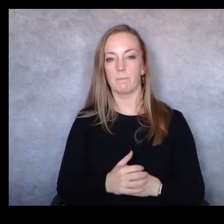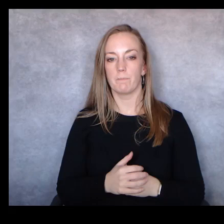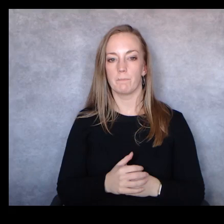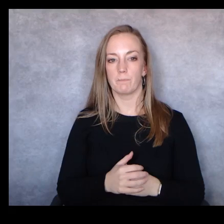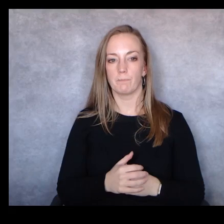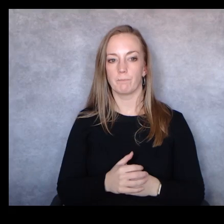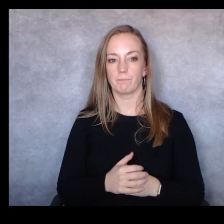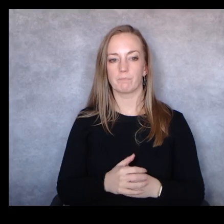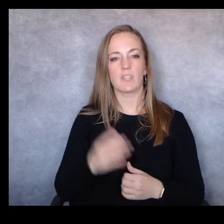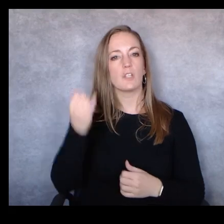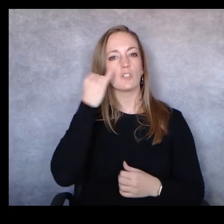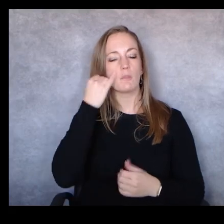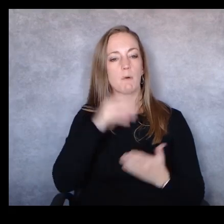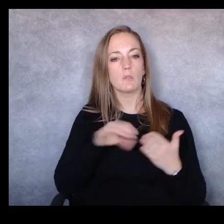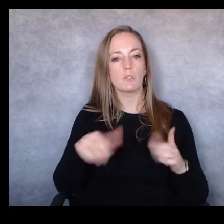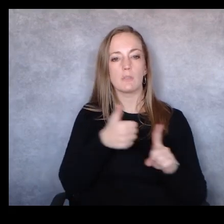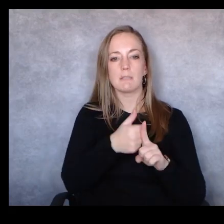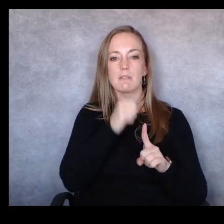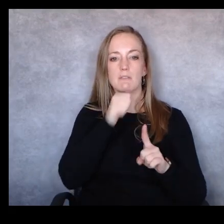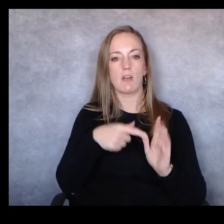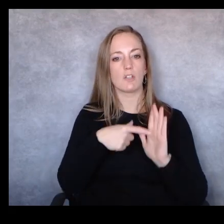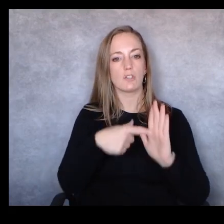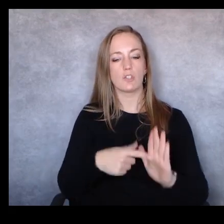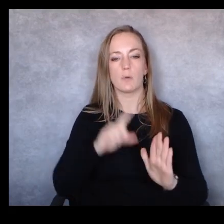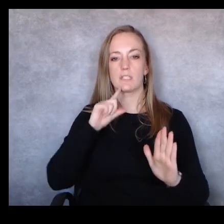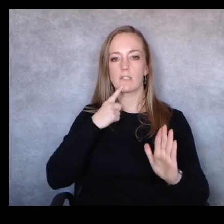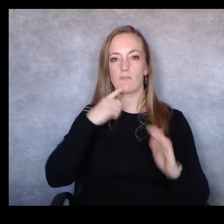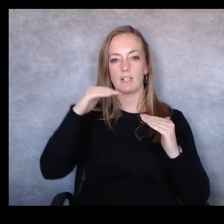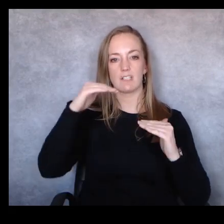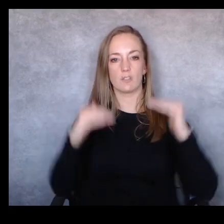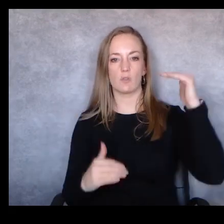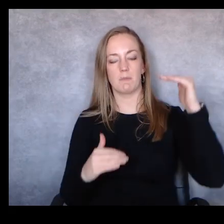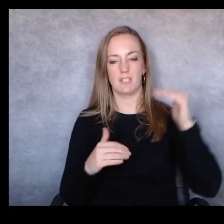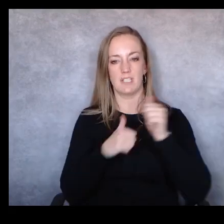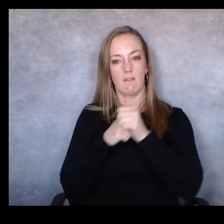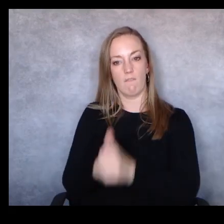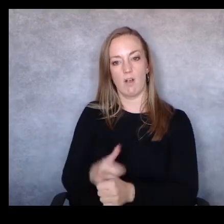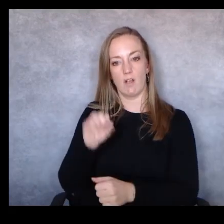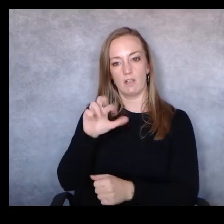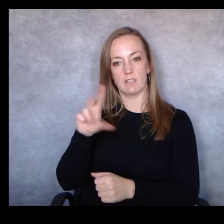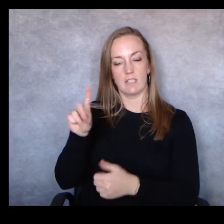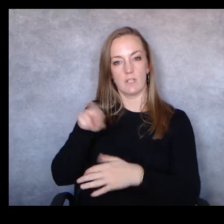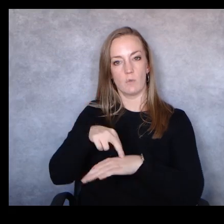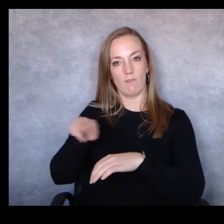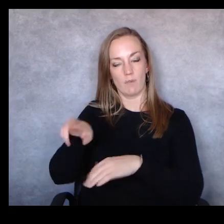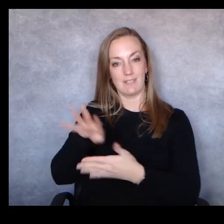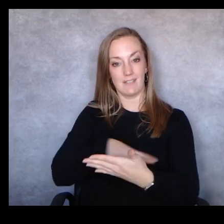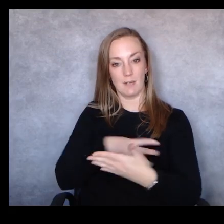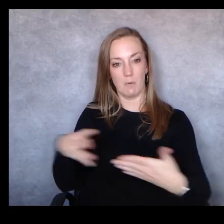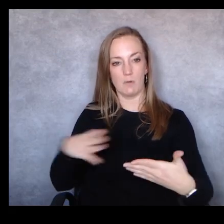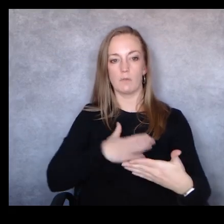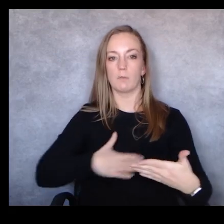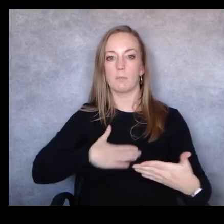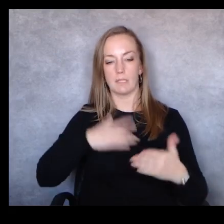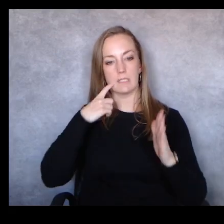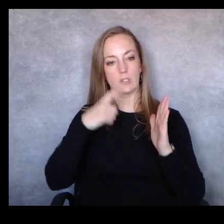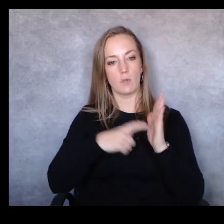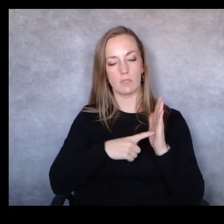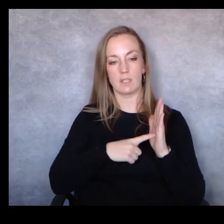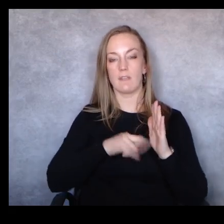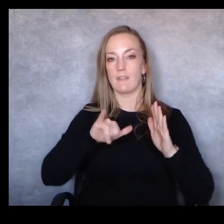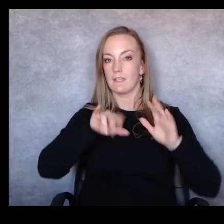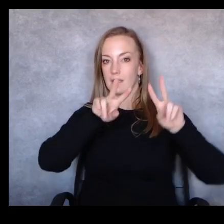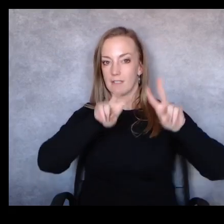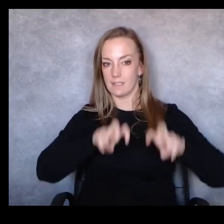What if a student does not show a severe discrepancy according to the SLD reference tables? Please note that the